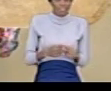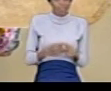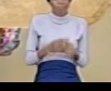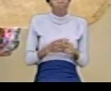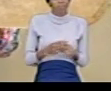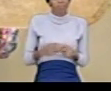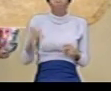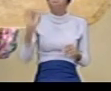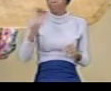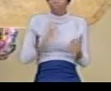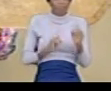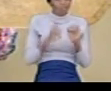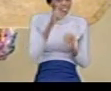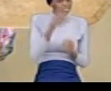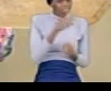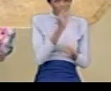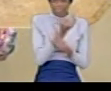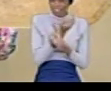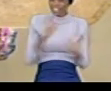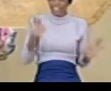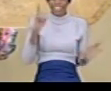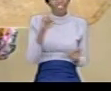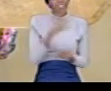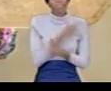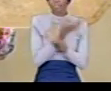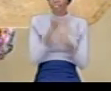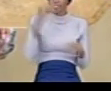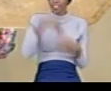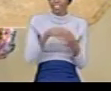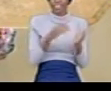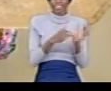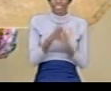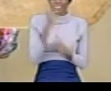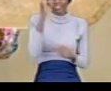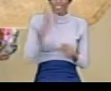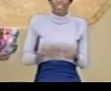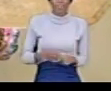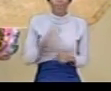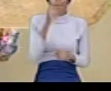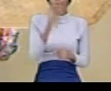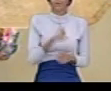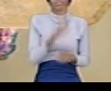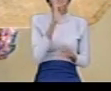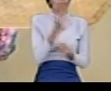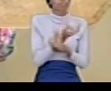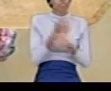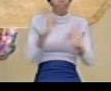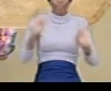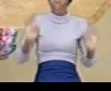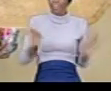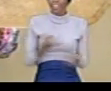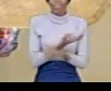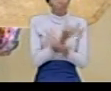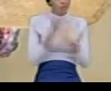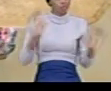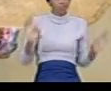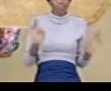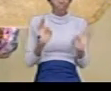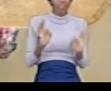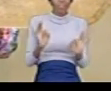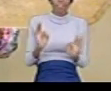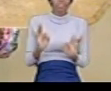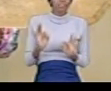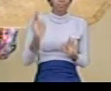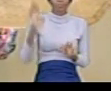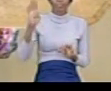name. Oh, you're free, you're free, you're free in Jesus' name. You're free, you're